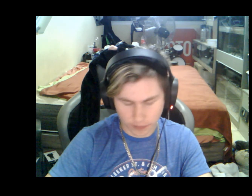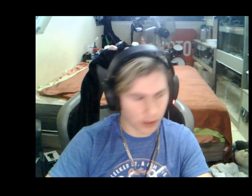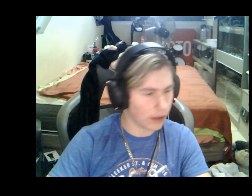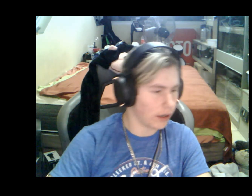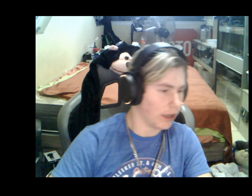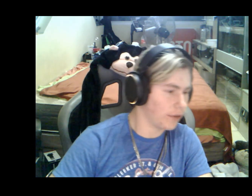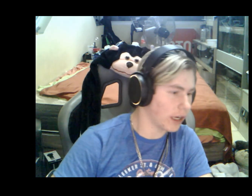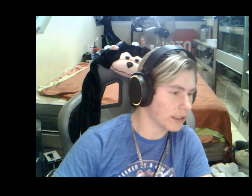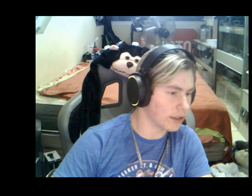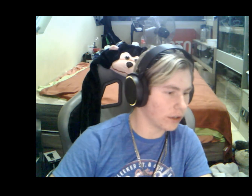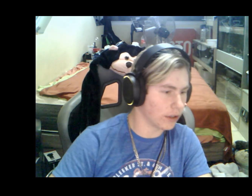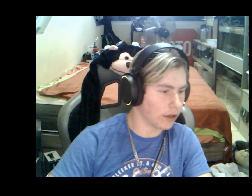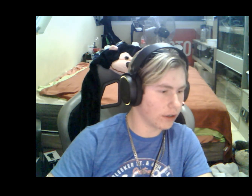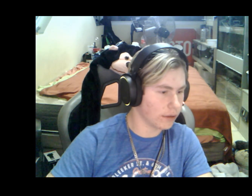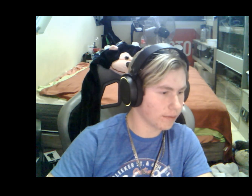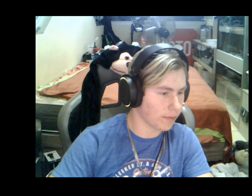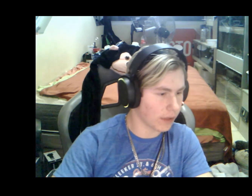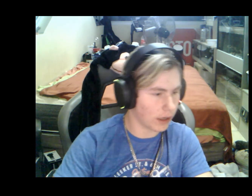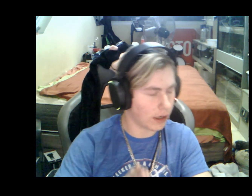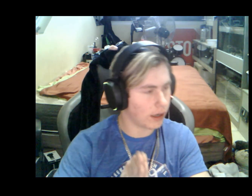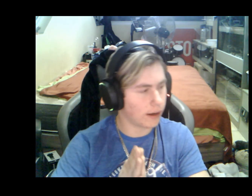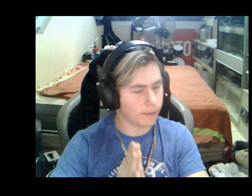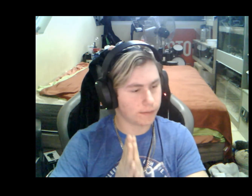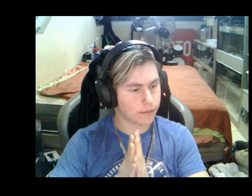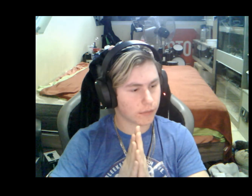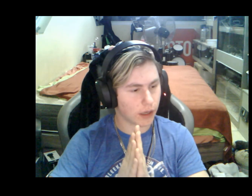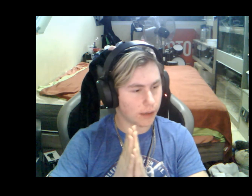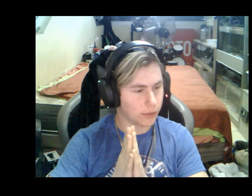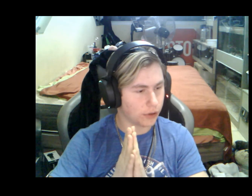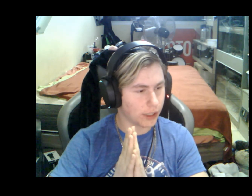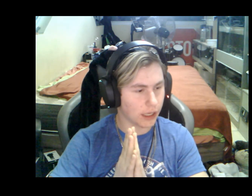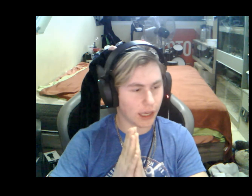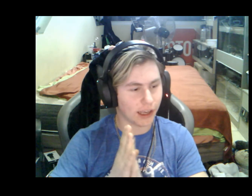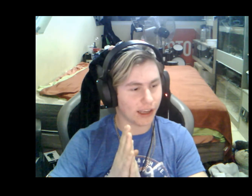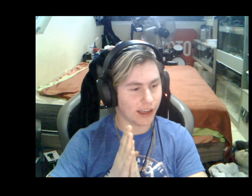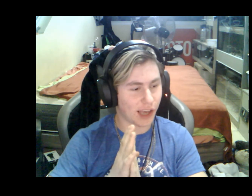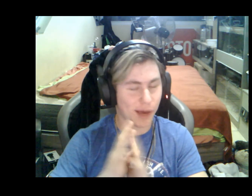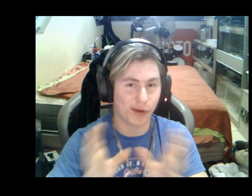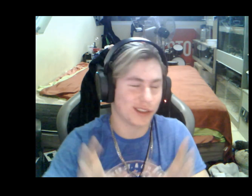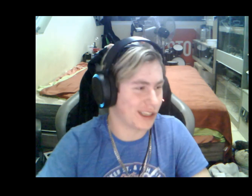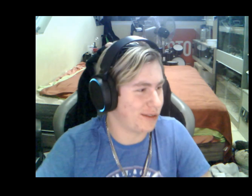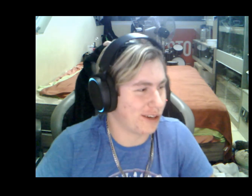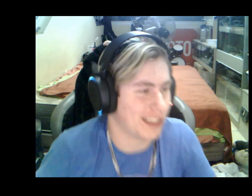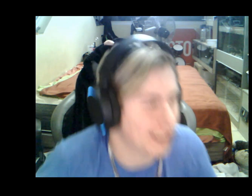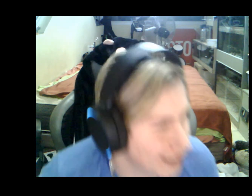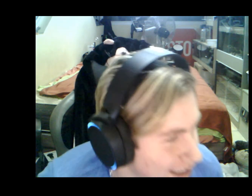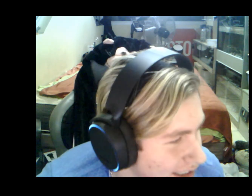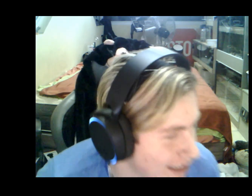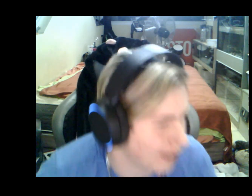But yeah, if you guys don't know, I'm